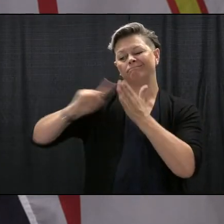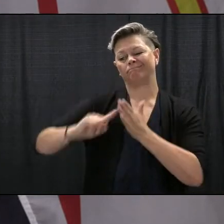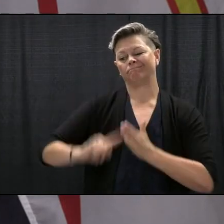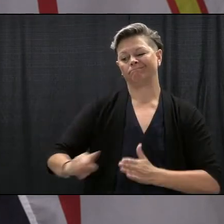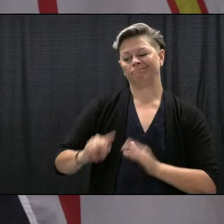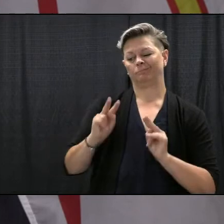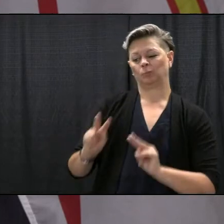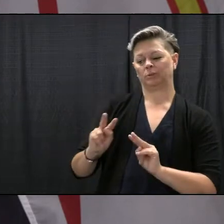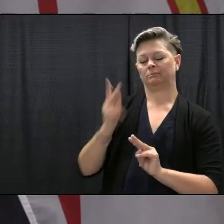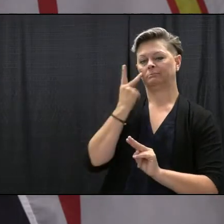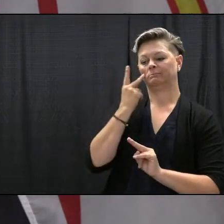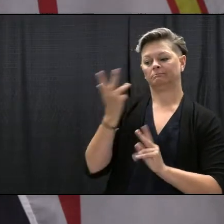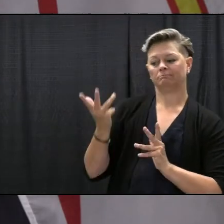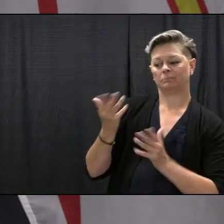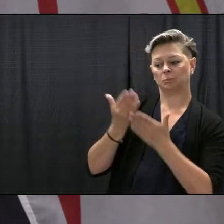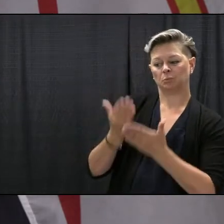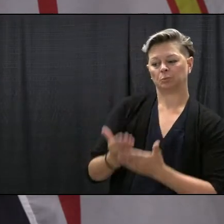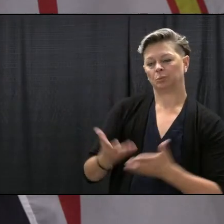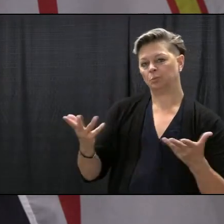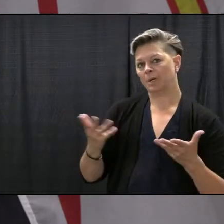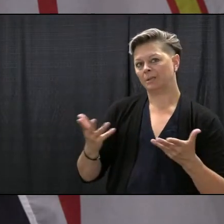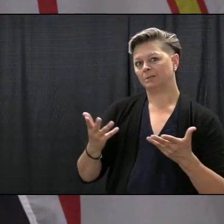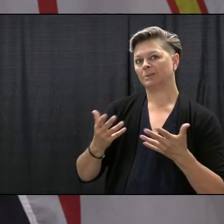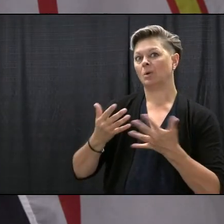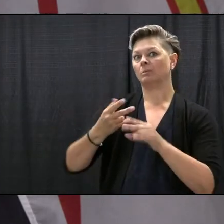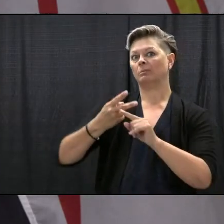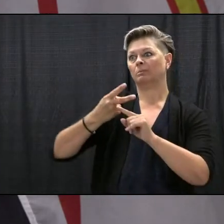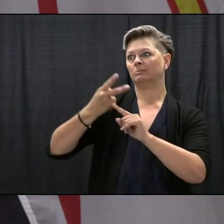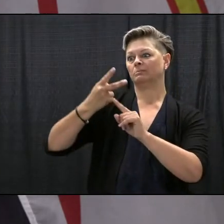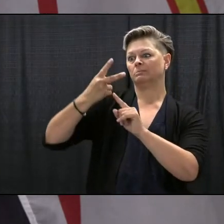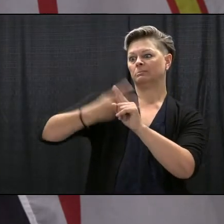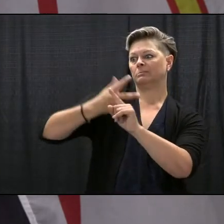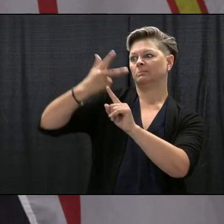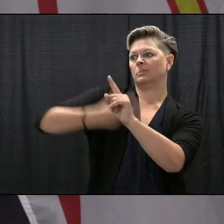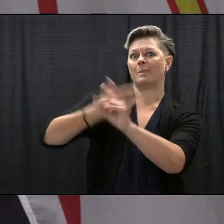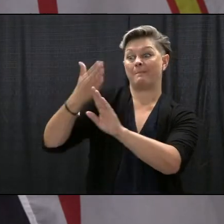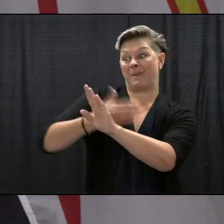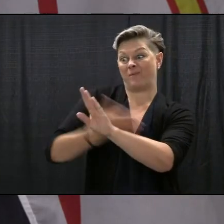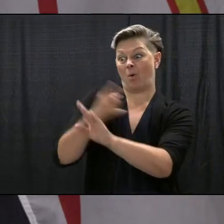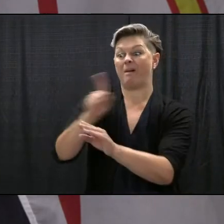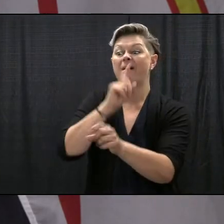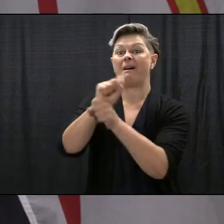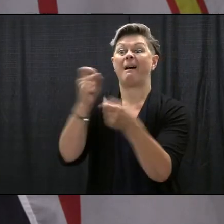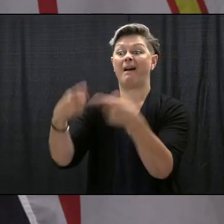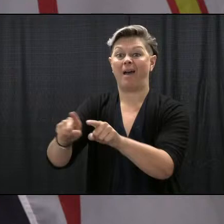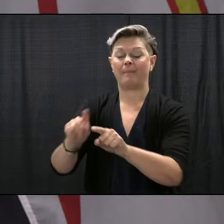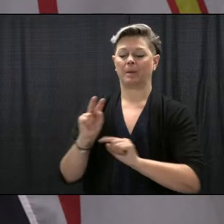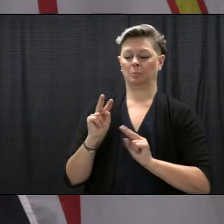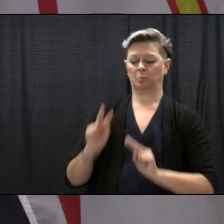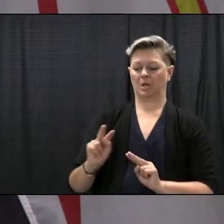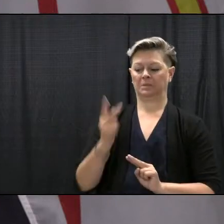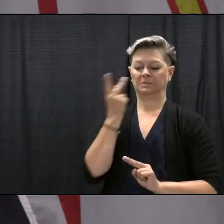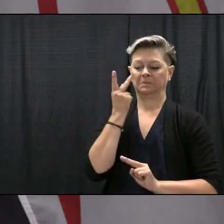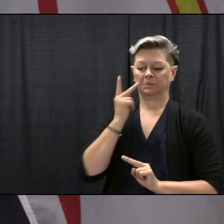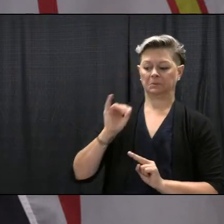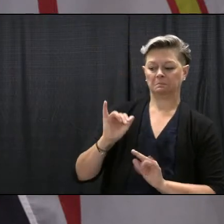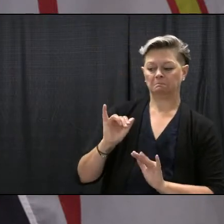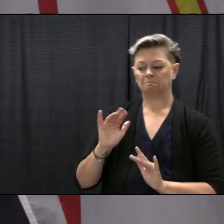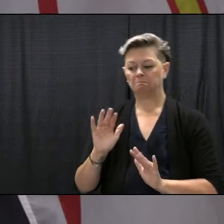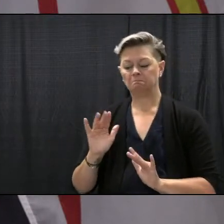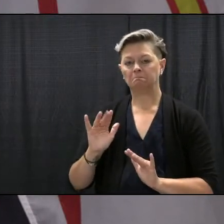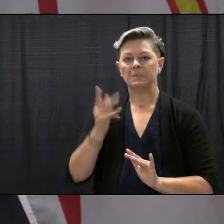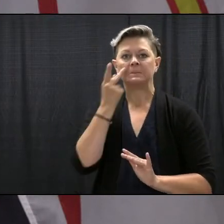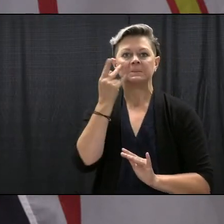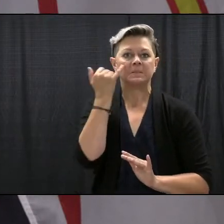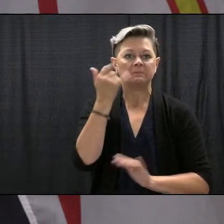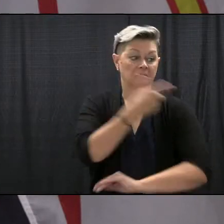we recommend that's several months out, we have to put the caveat on it, but that's assuming that, vaccination